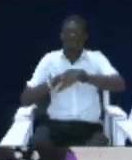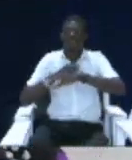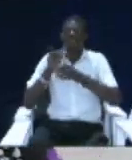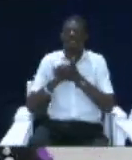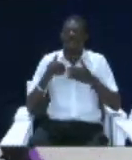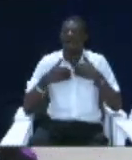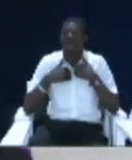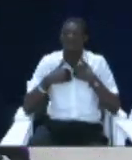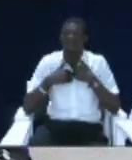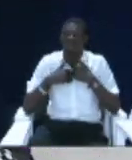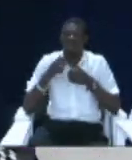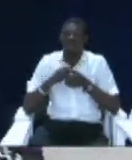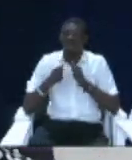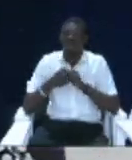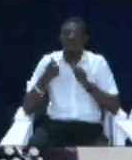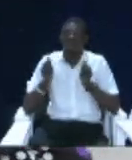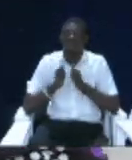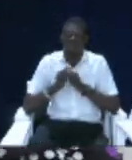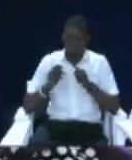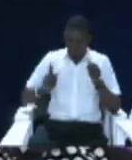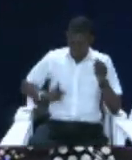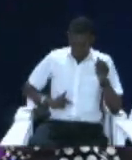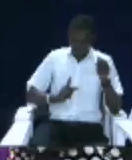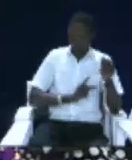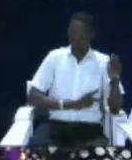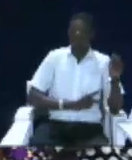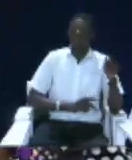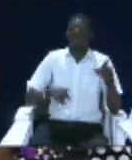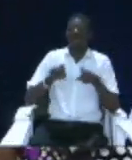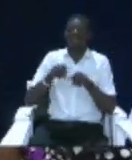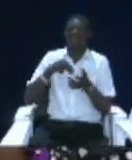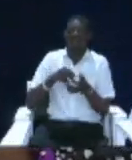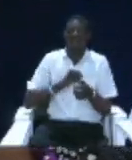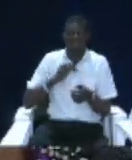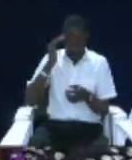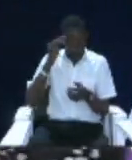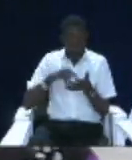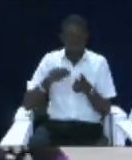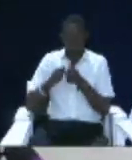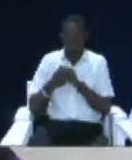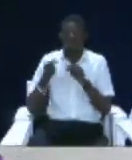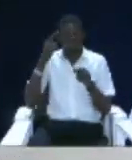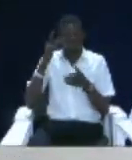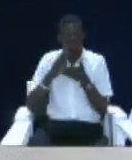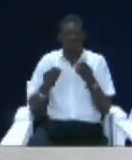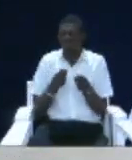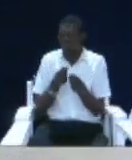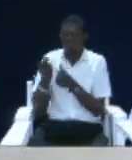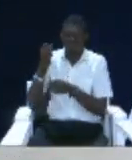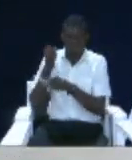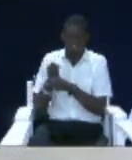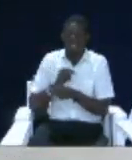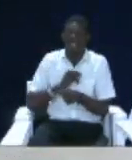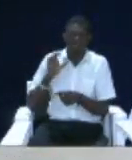had problem with his kidneys. As a nurse, I know I had these problems for some few years, and I've